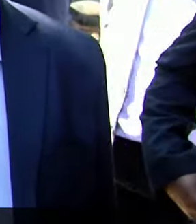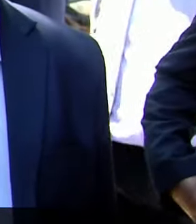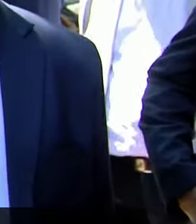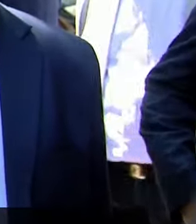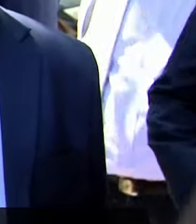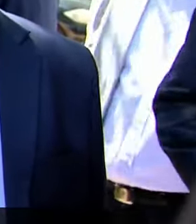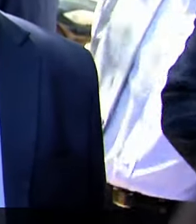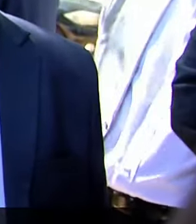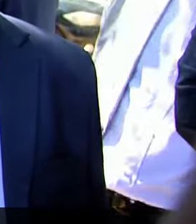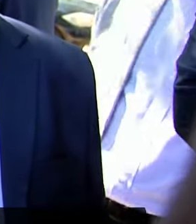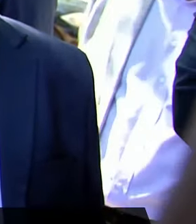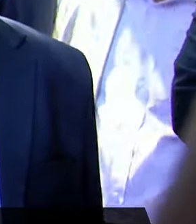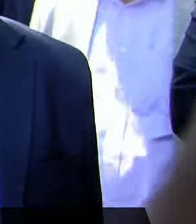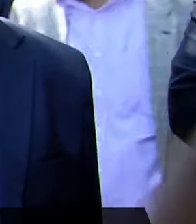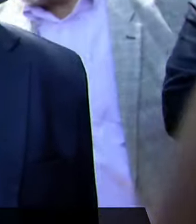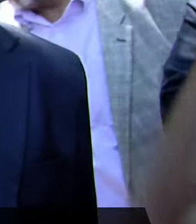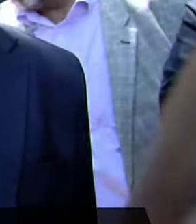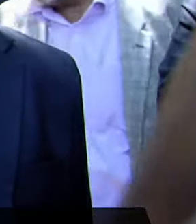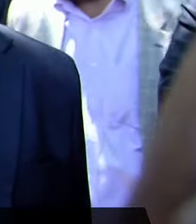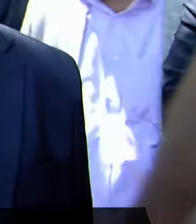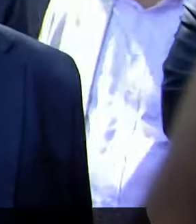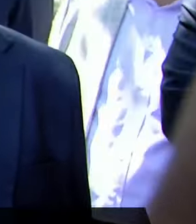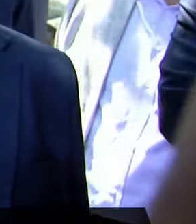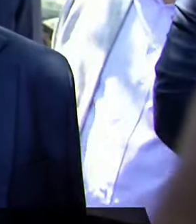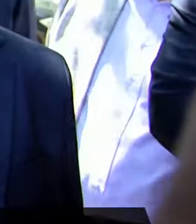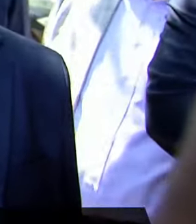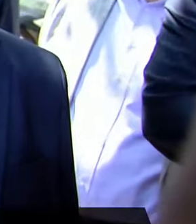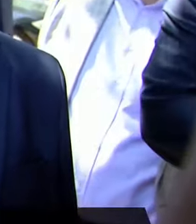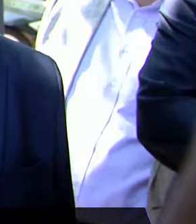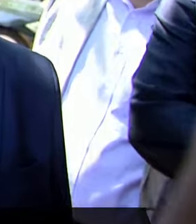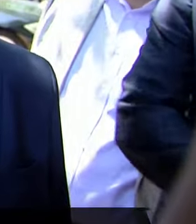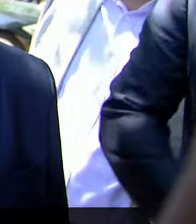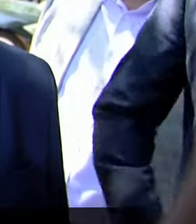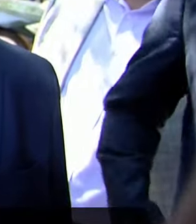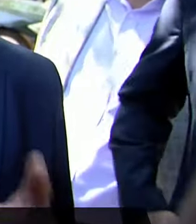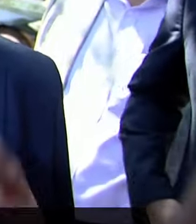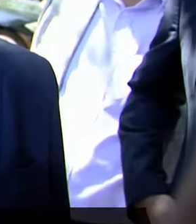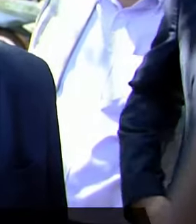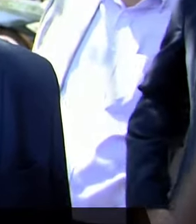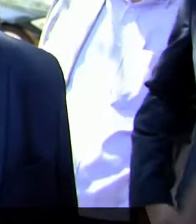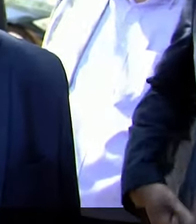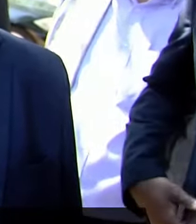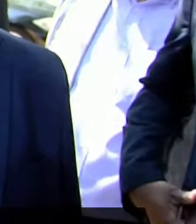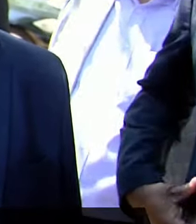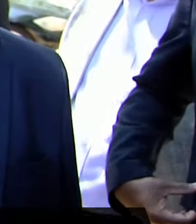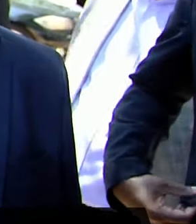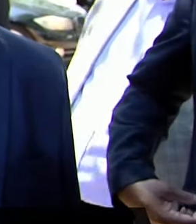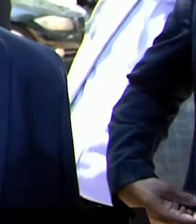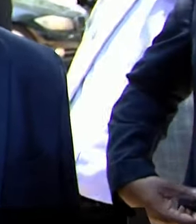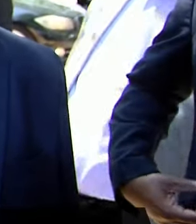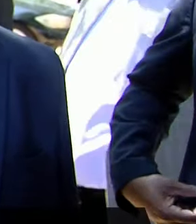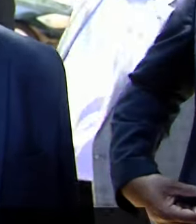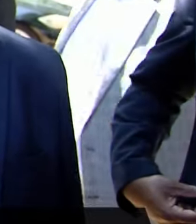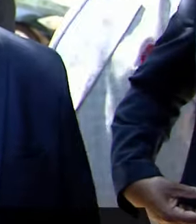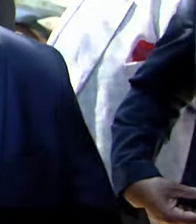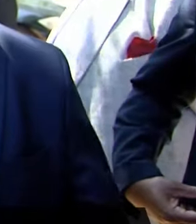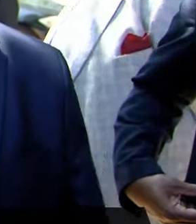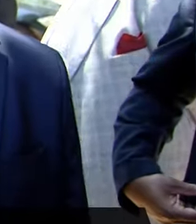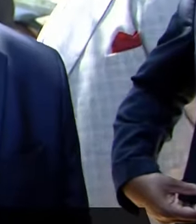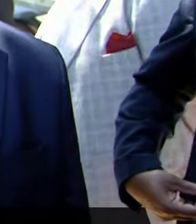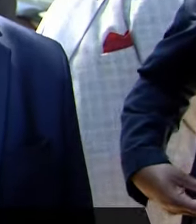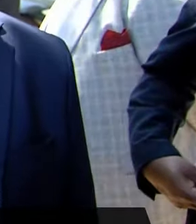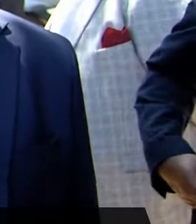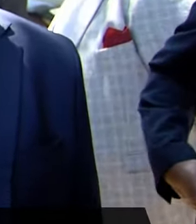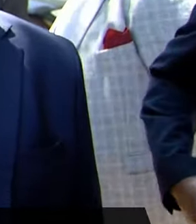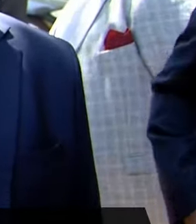practical steps, he's thought it out what is to be done. But as everybody was saying, the youth, in